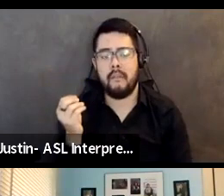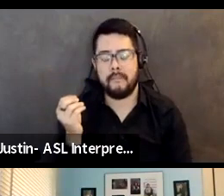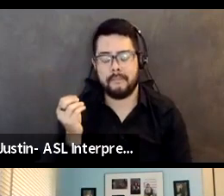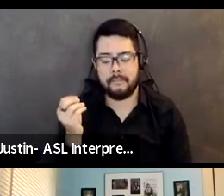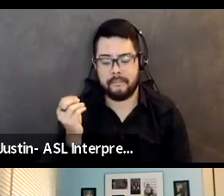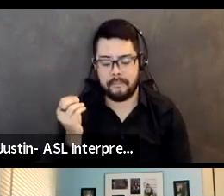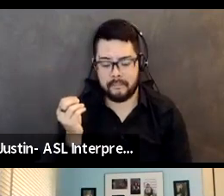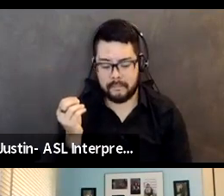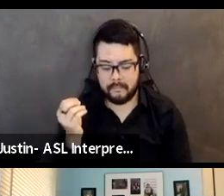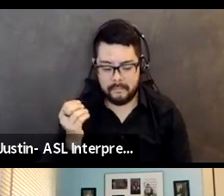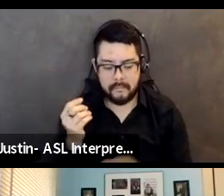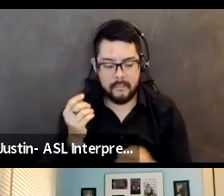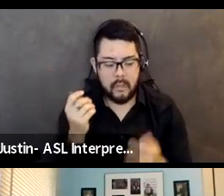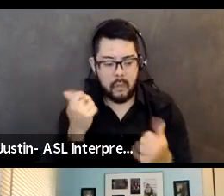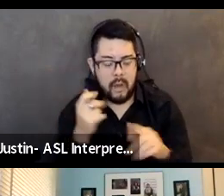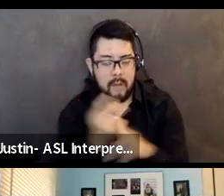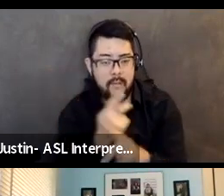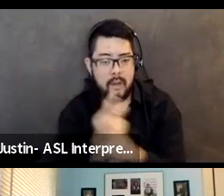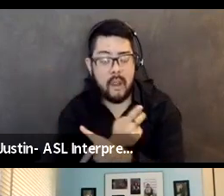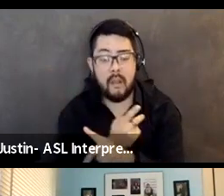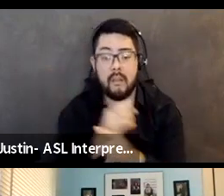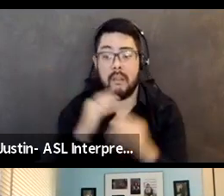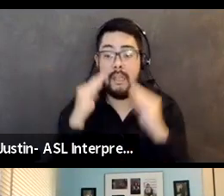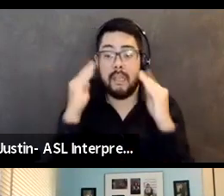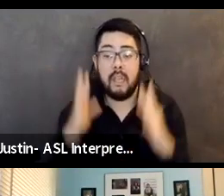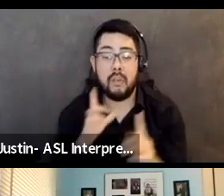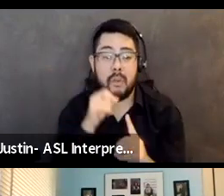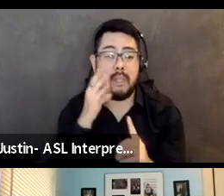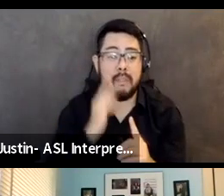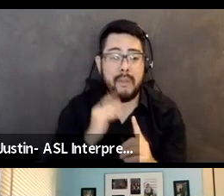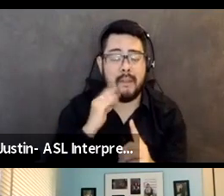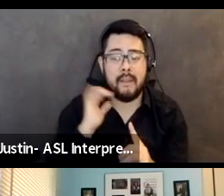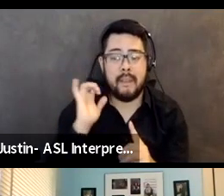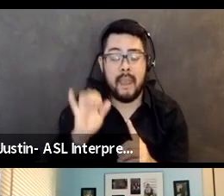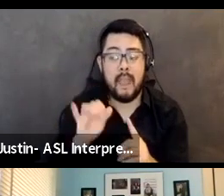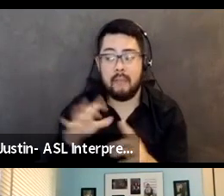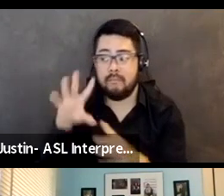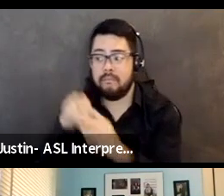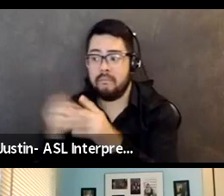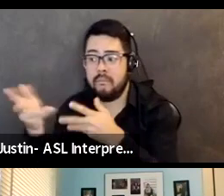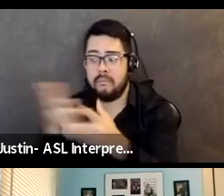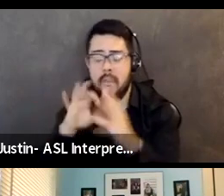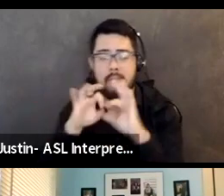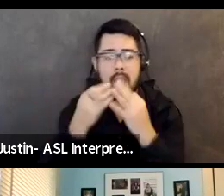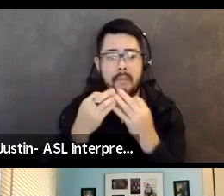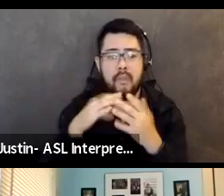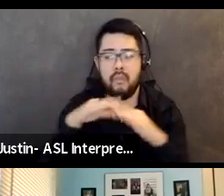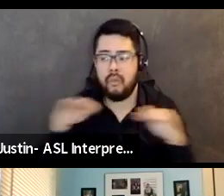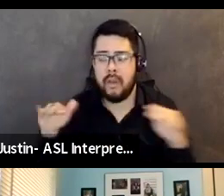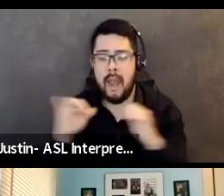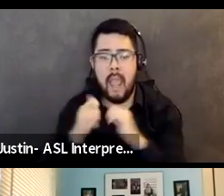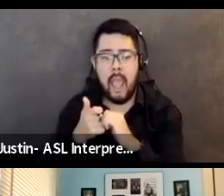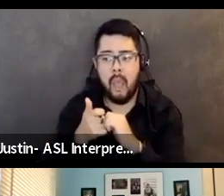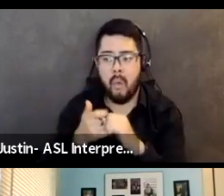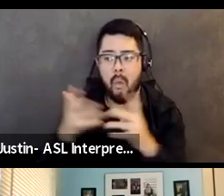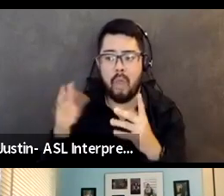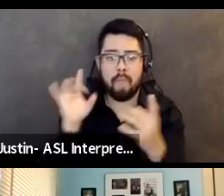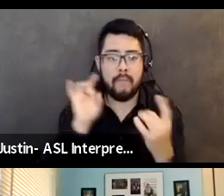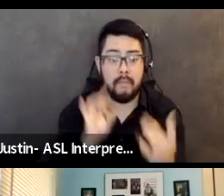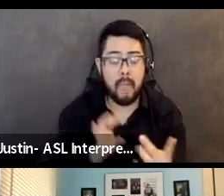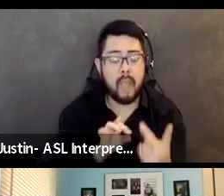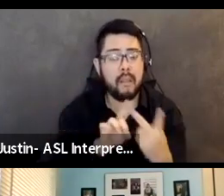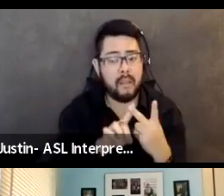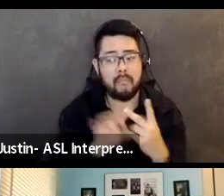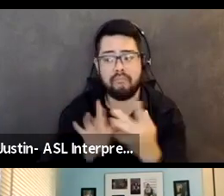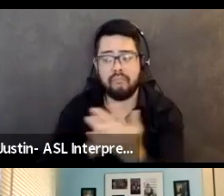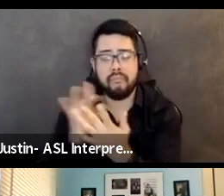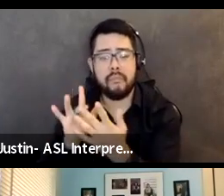of hearing from those teachers that are engaging with with families and children and also talking to the parents what is